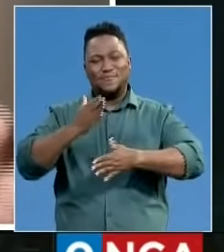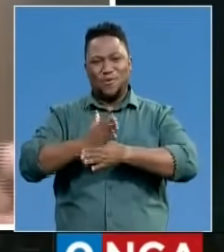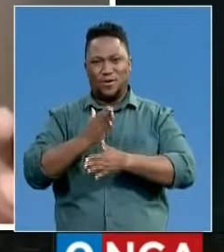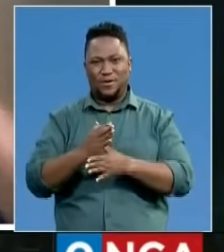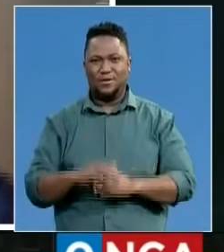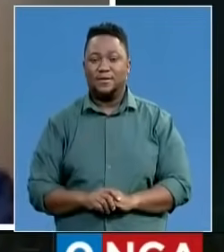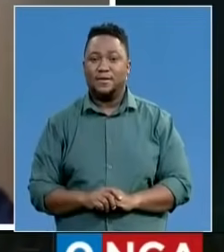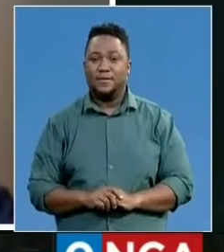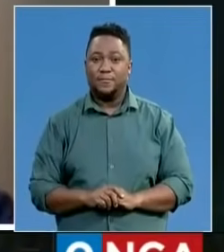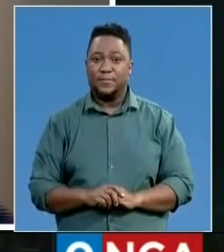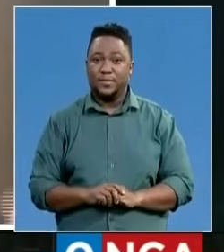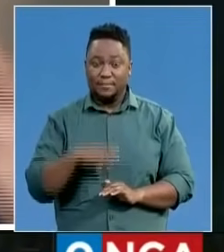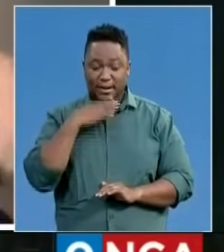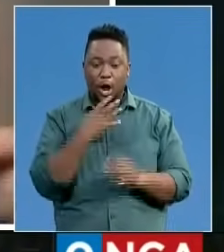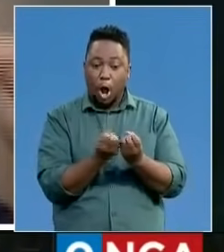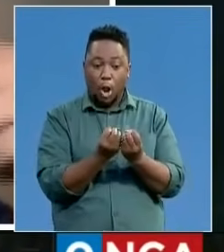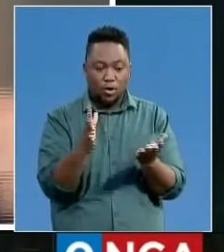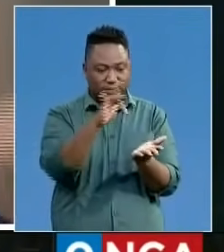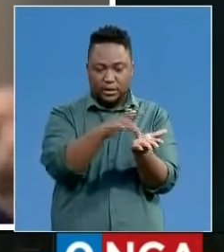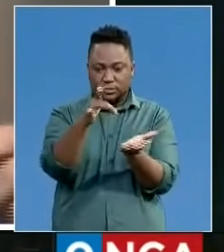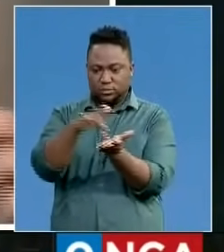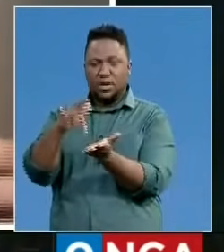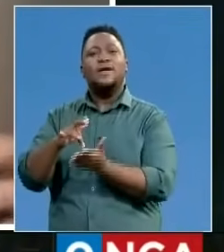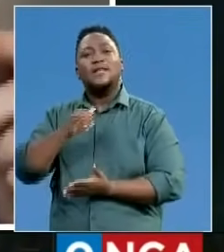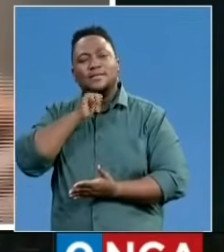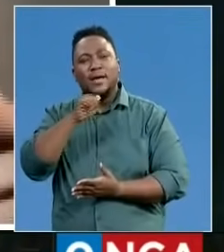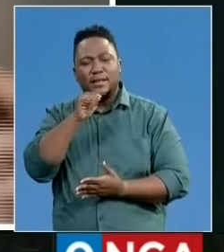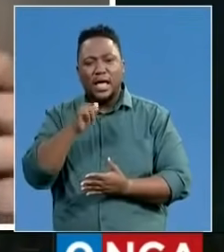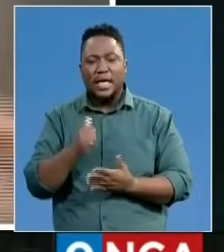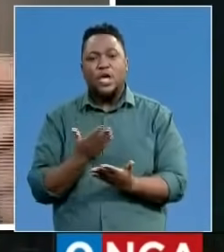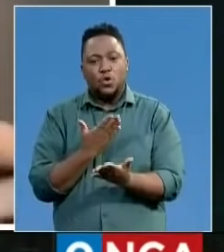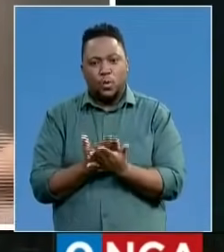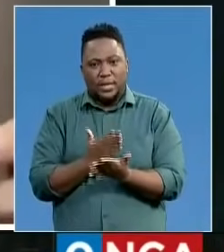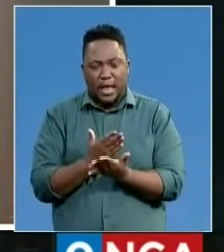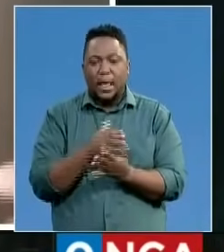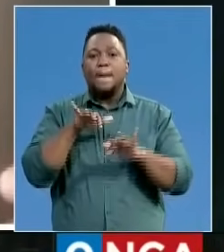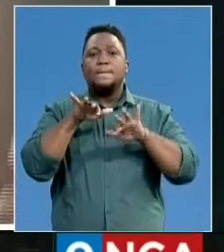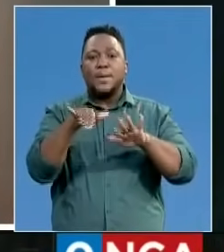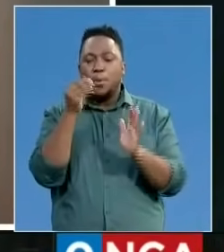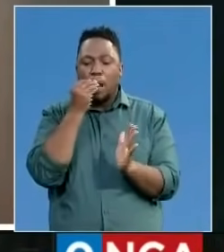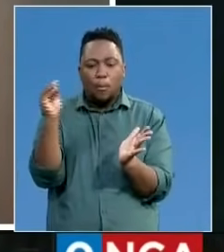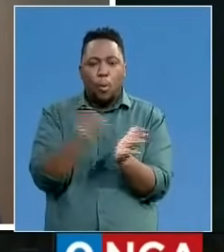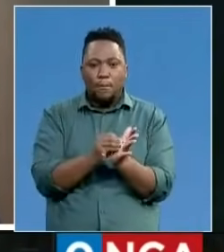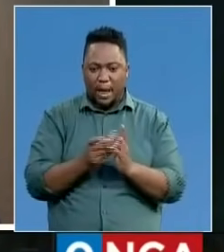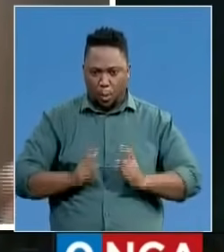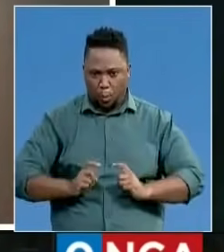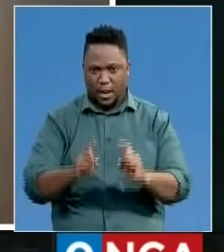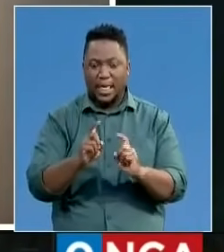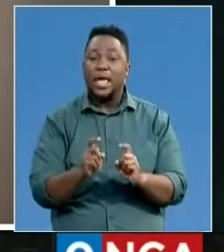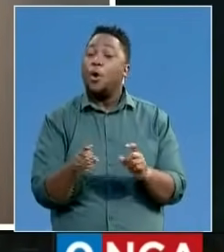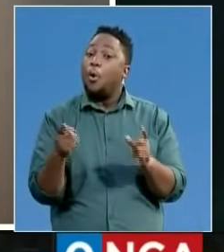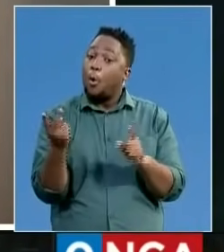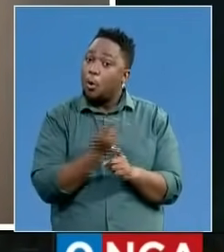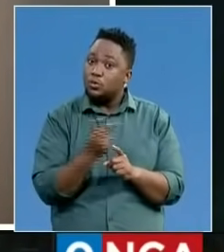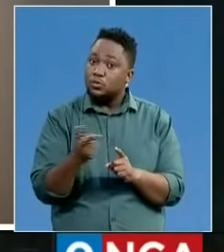should be, which is if you have many sites, you can then register people or give them appointments via SMS at the sites closest to